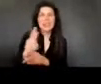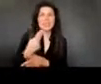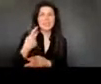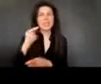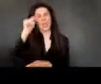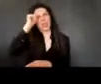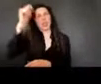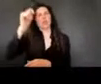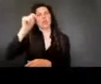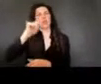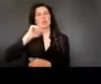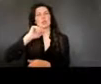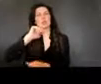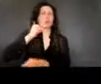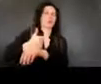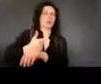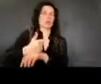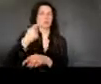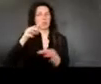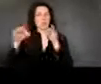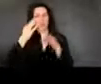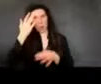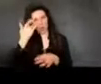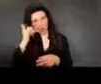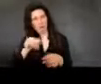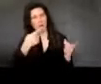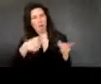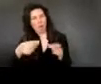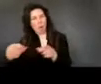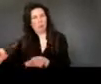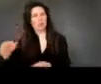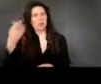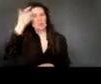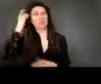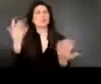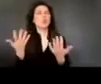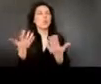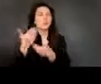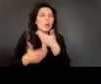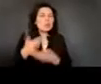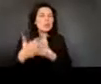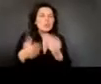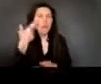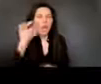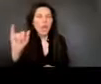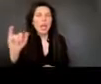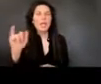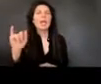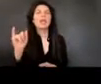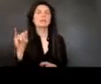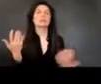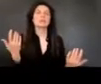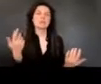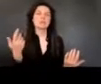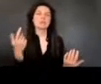What can this be, and how this might be, how does it work? I mean, as just as a beginning, let's